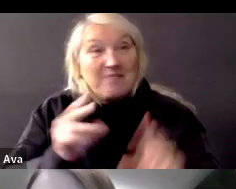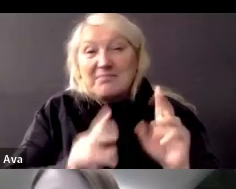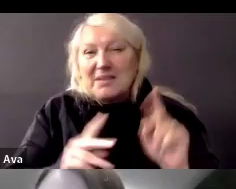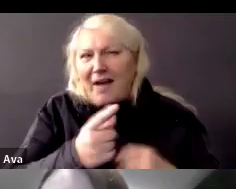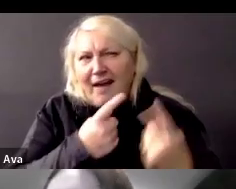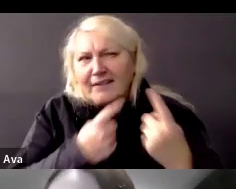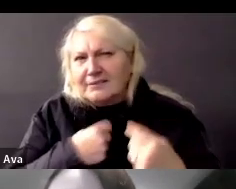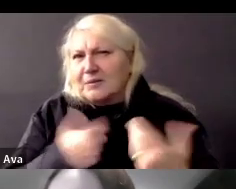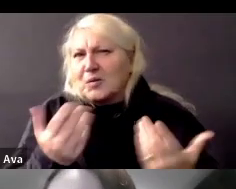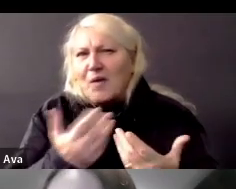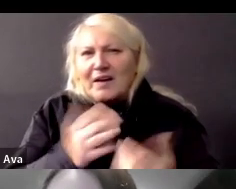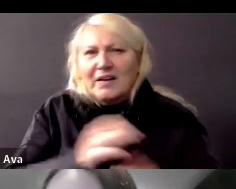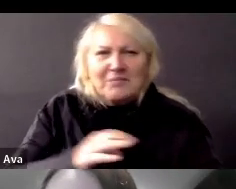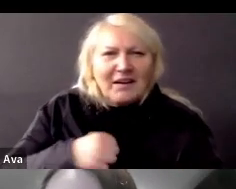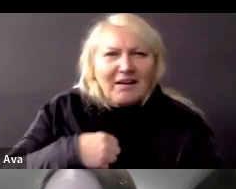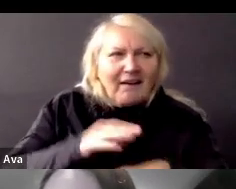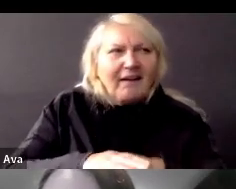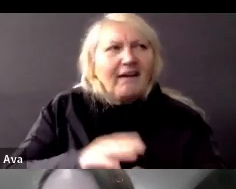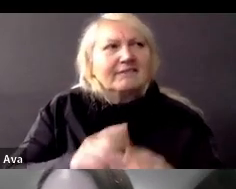and what I'm doing